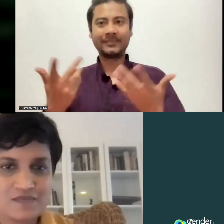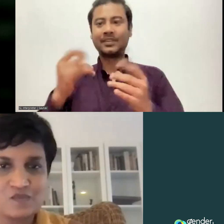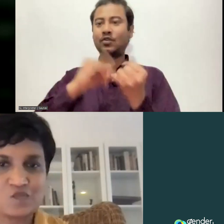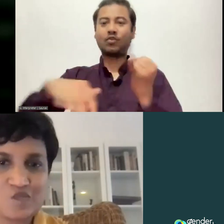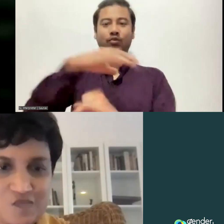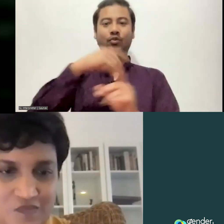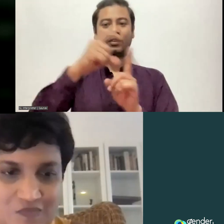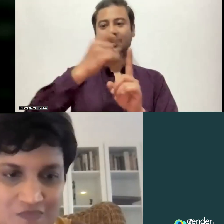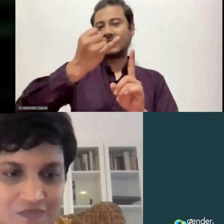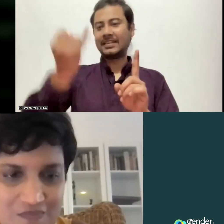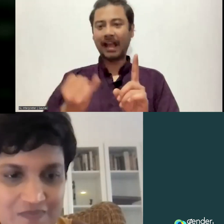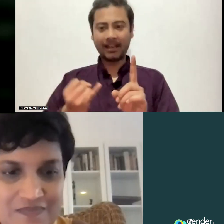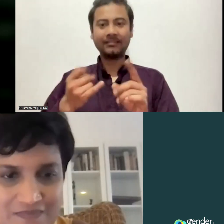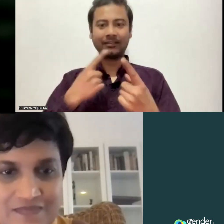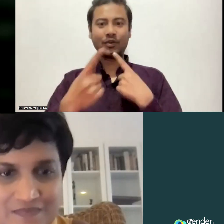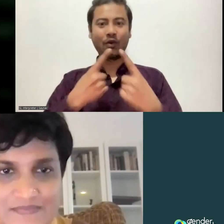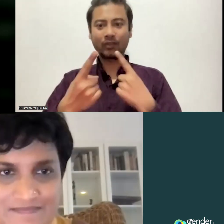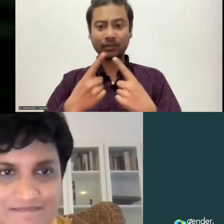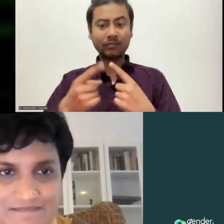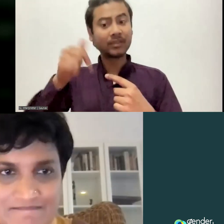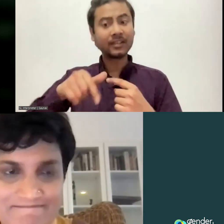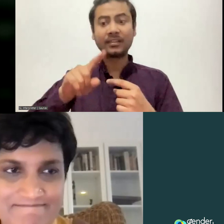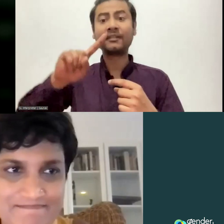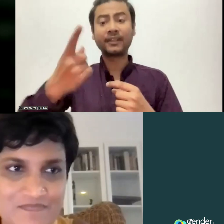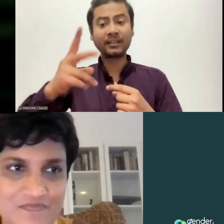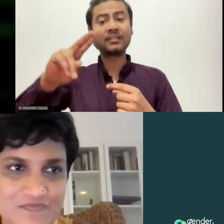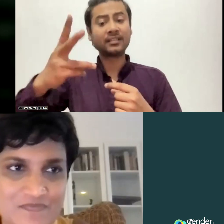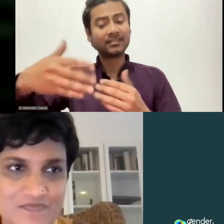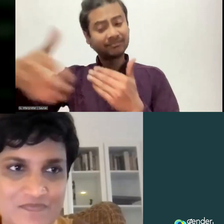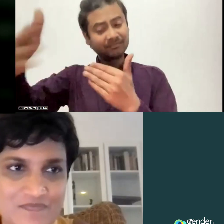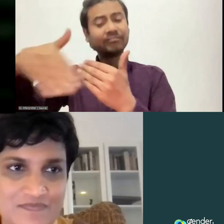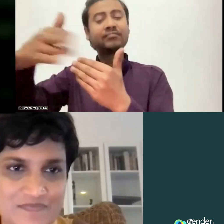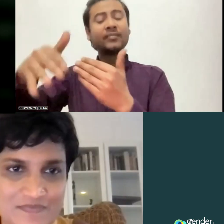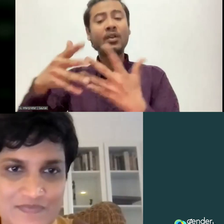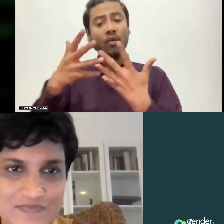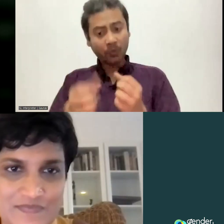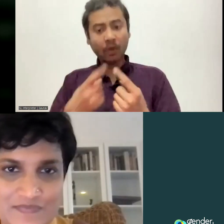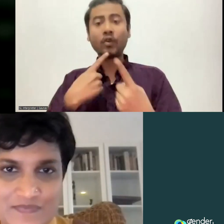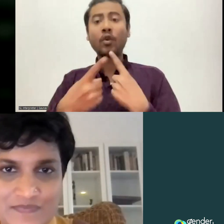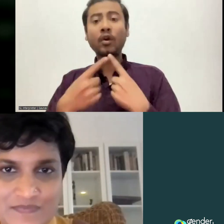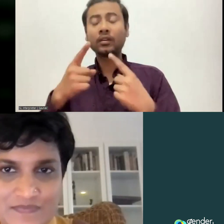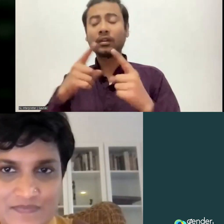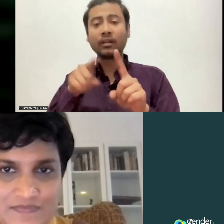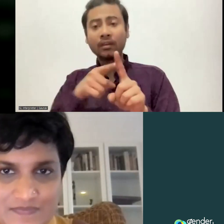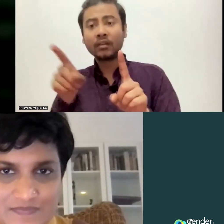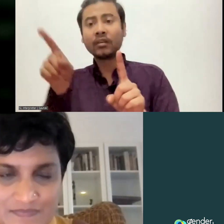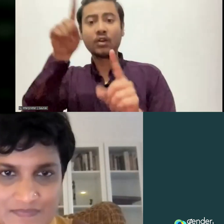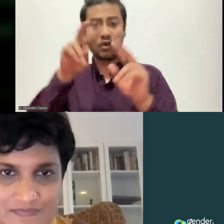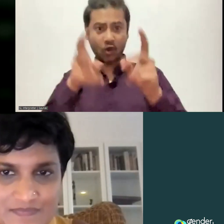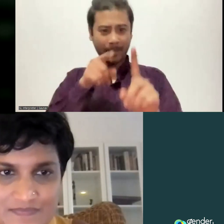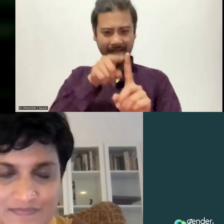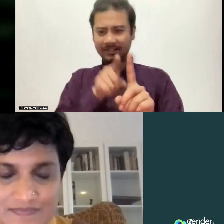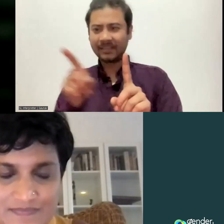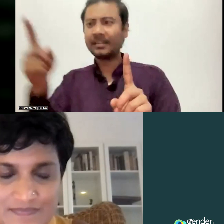just start these conversations and also keep coming back to them, because it's such a reiterative process. So we